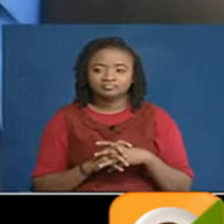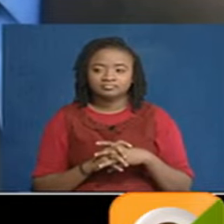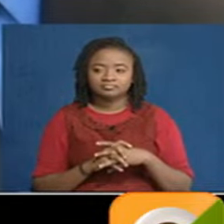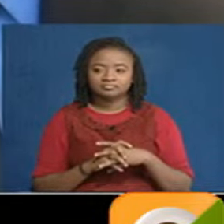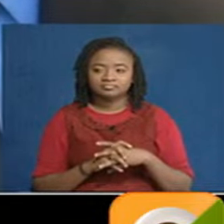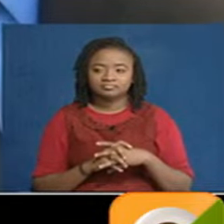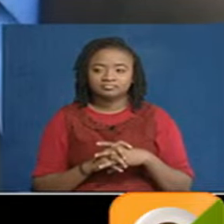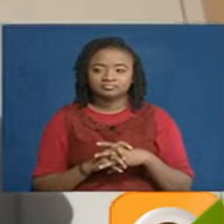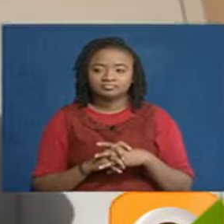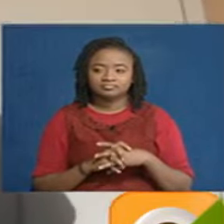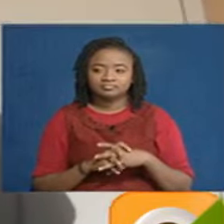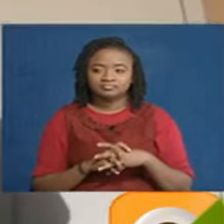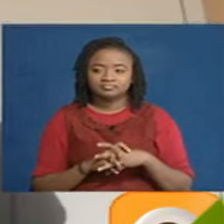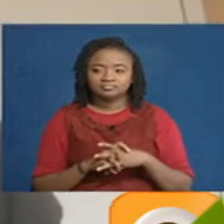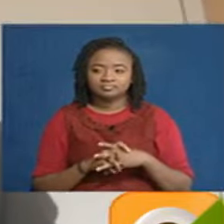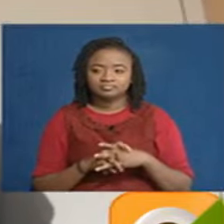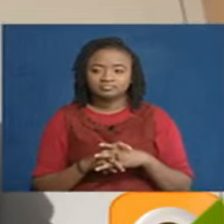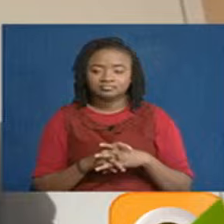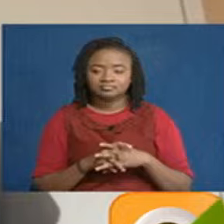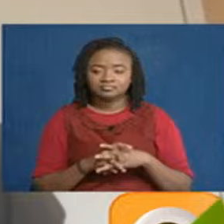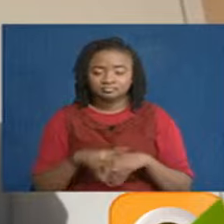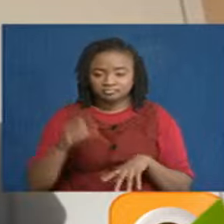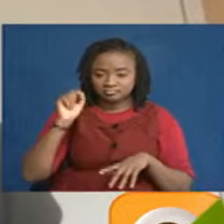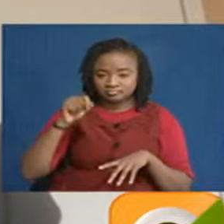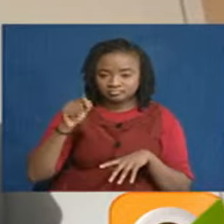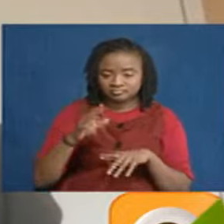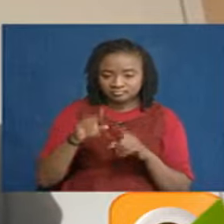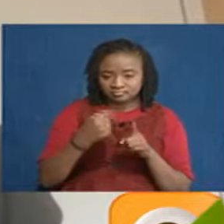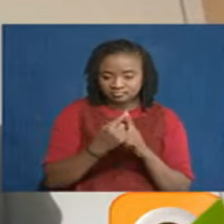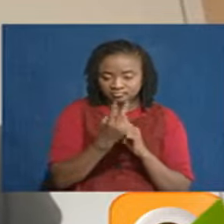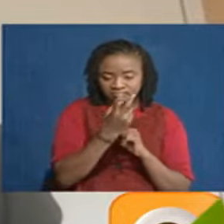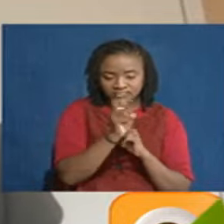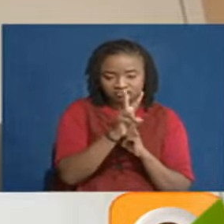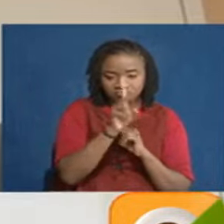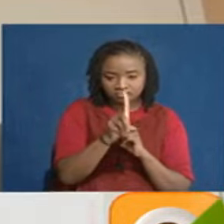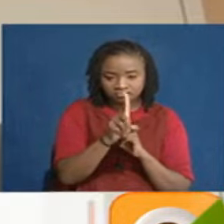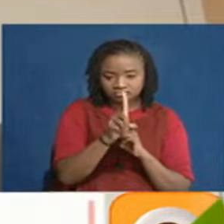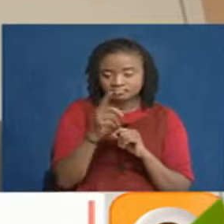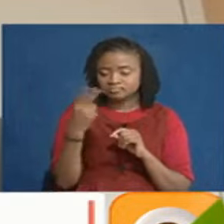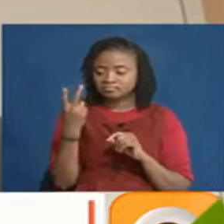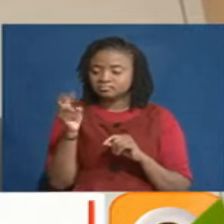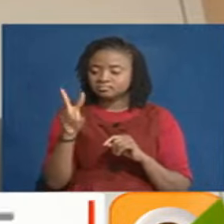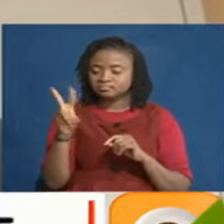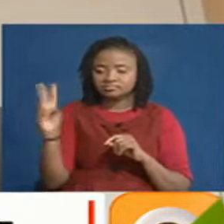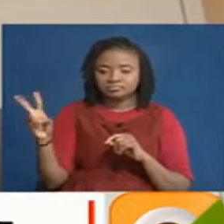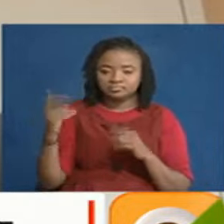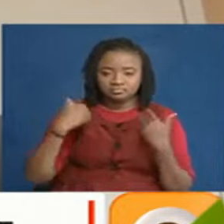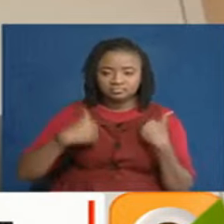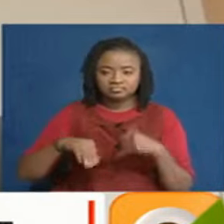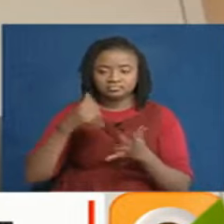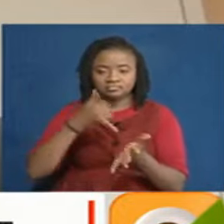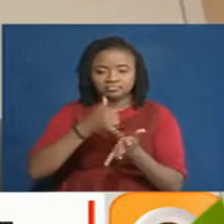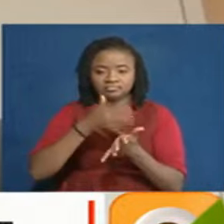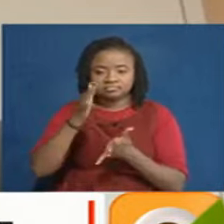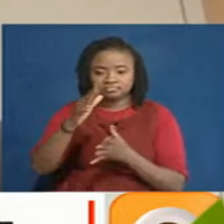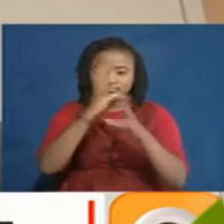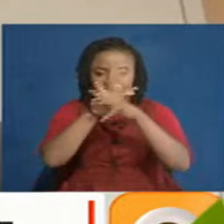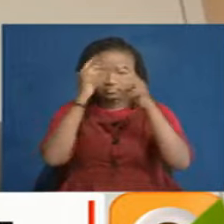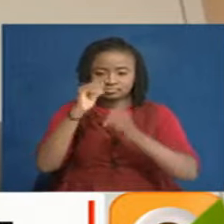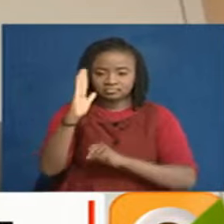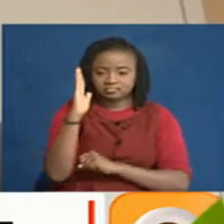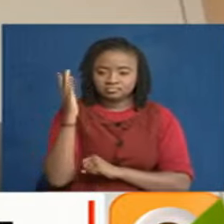We were in the Security Council in 2021 and 2022, and I served as a president of the Security Council in October